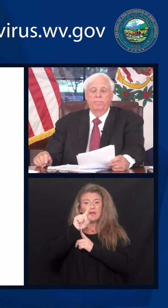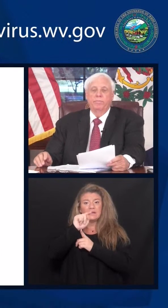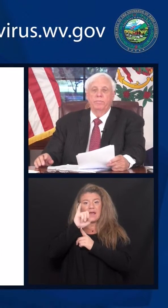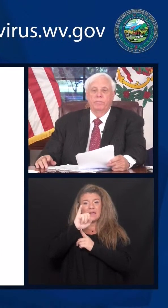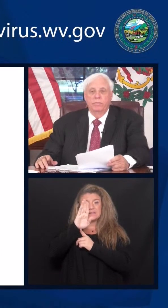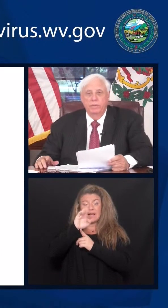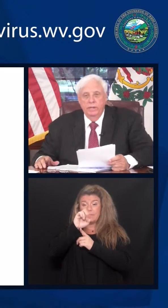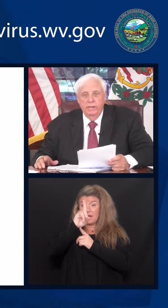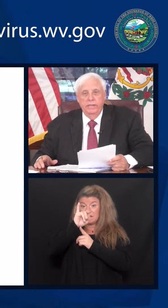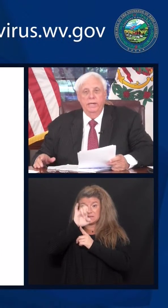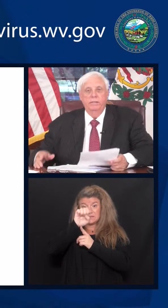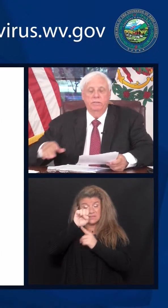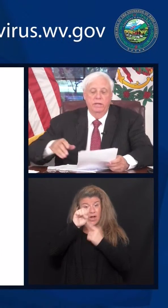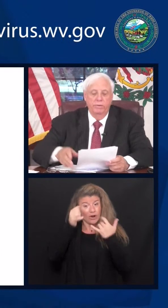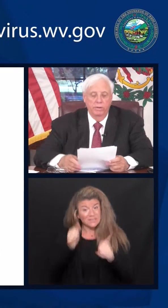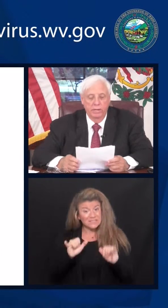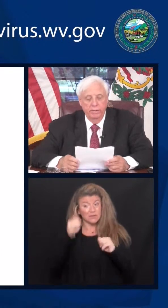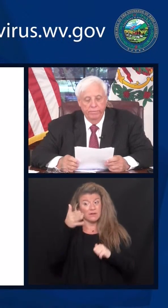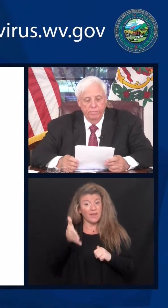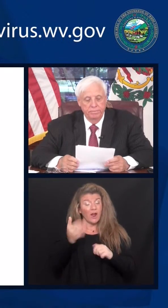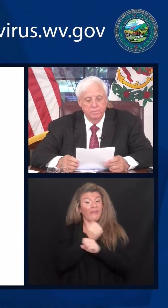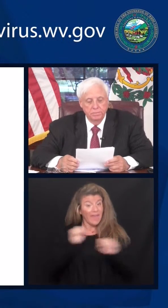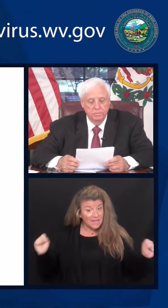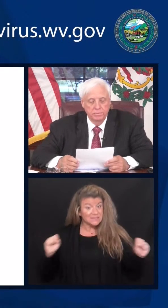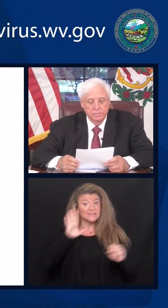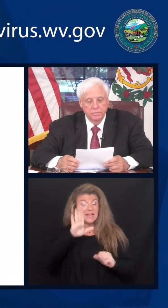there, and they can save your life.